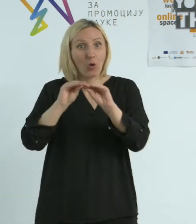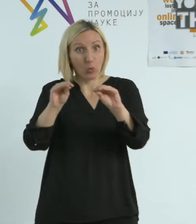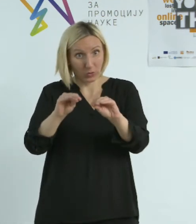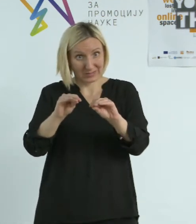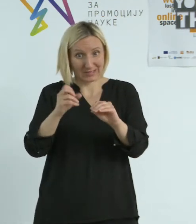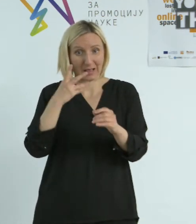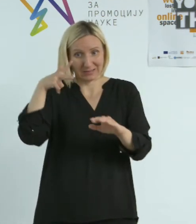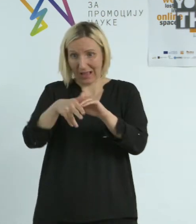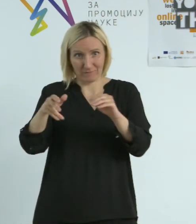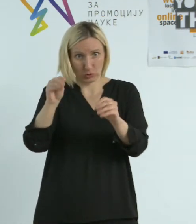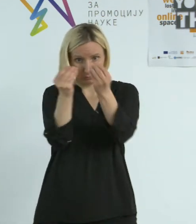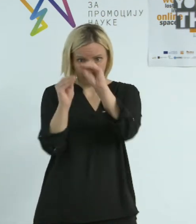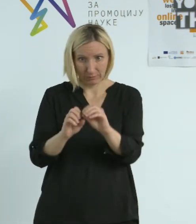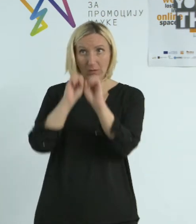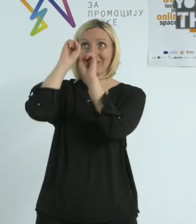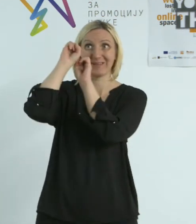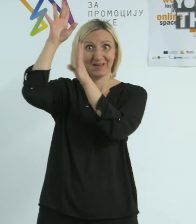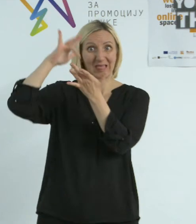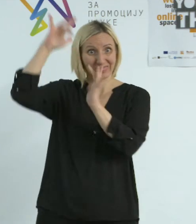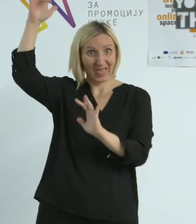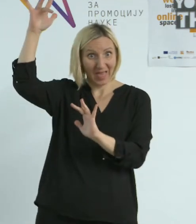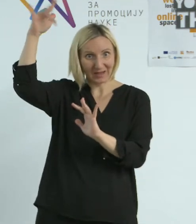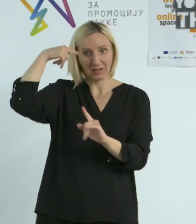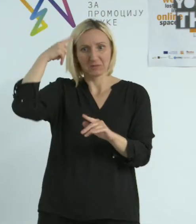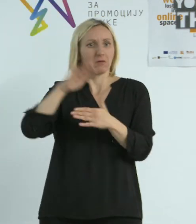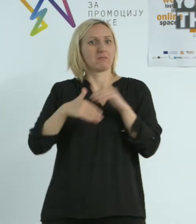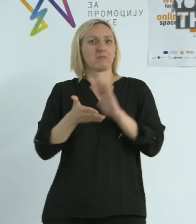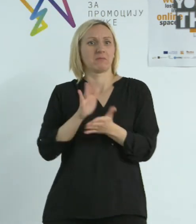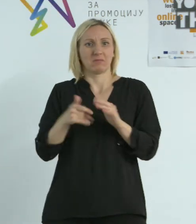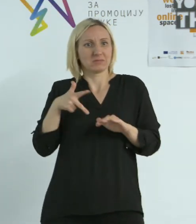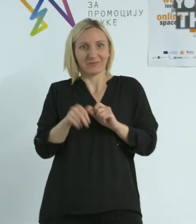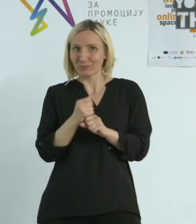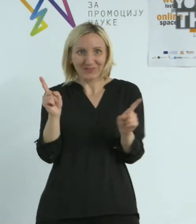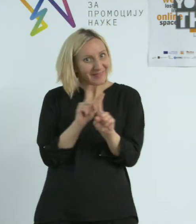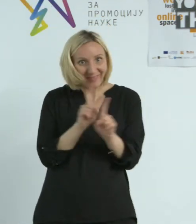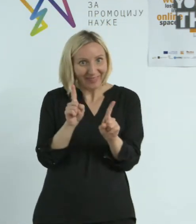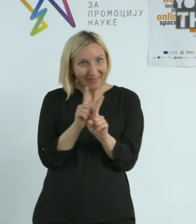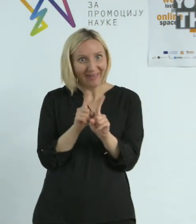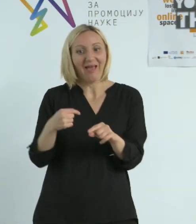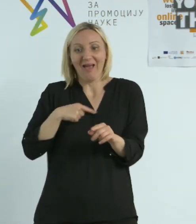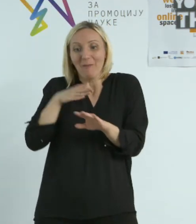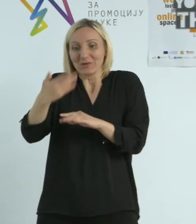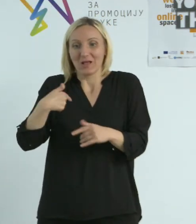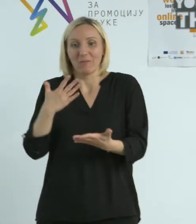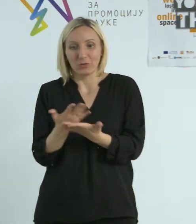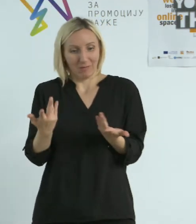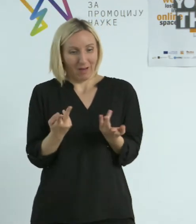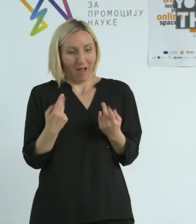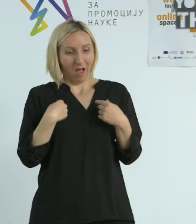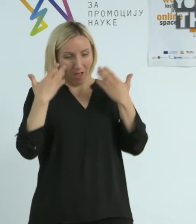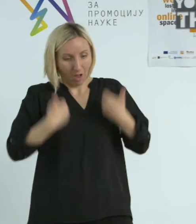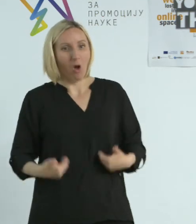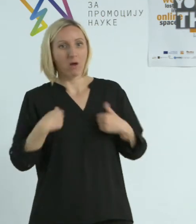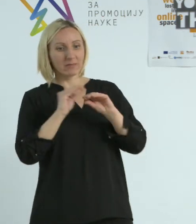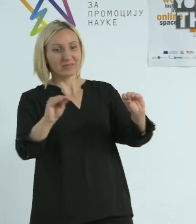there, somewhere on the internet. Because it's, as I said before, it's not tutorial. You have to communicate with the